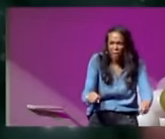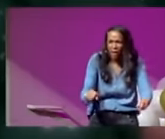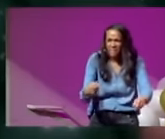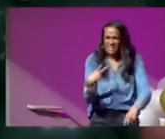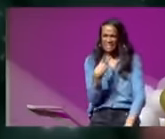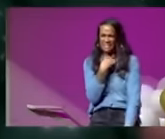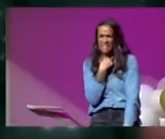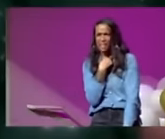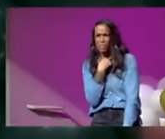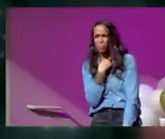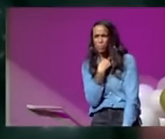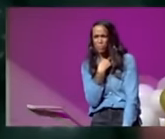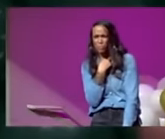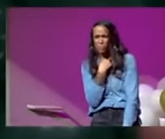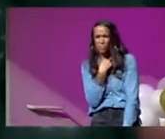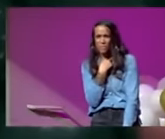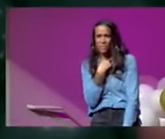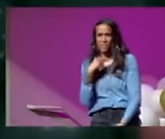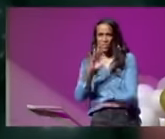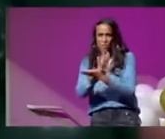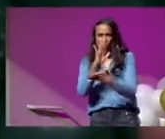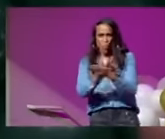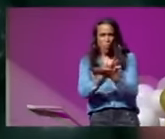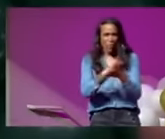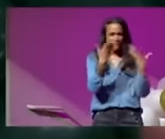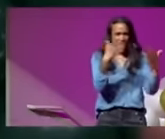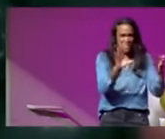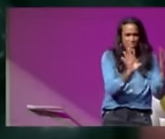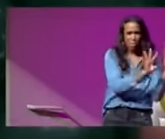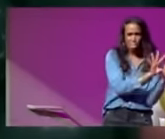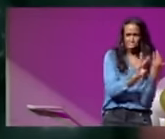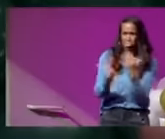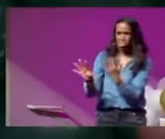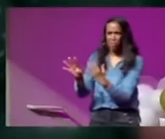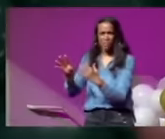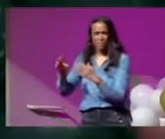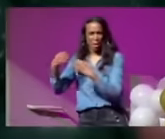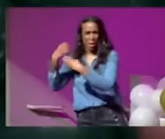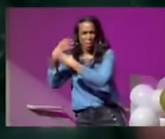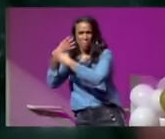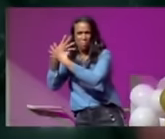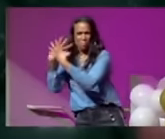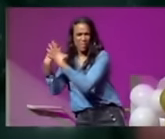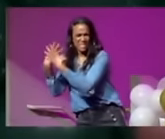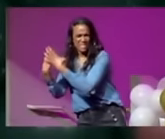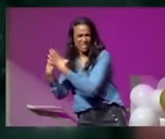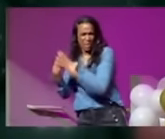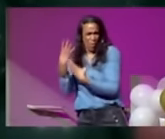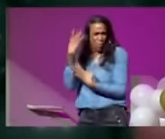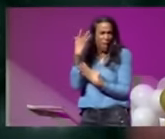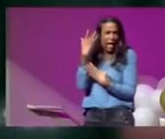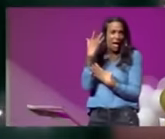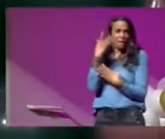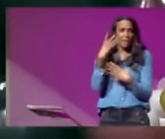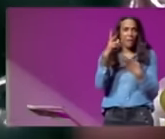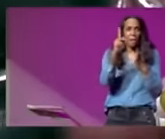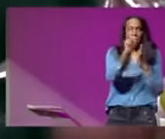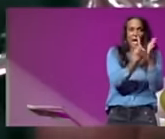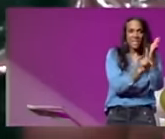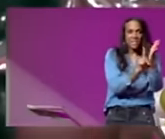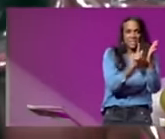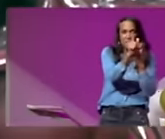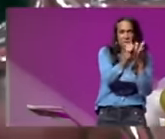in a pipeline from school to prison, because that's a part of Herod's death-dealing policy.